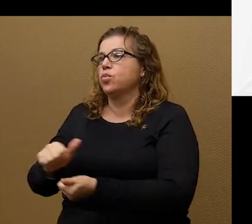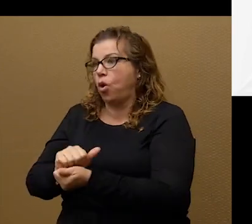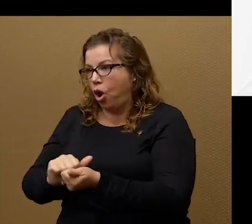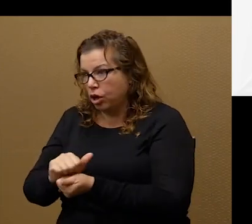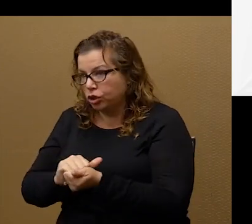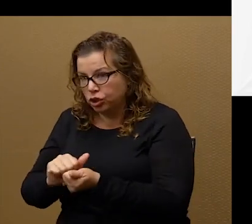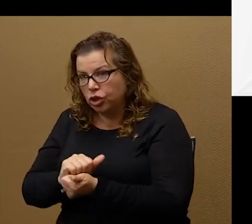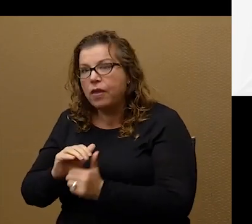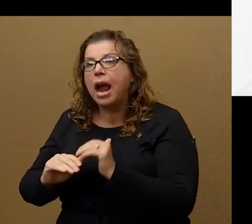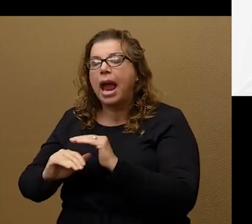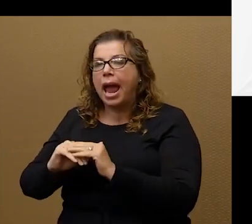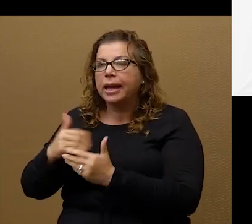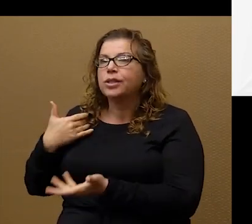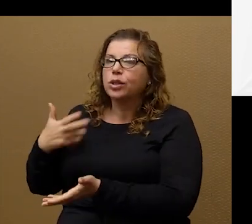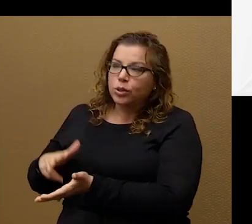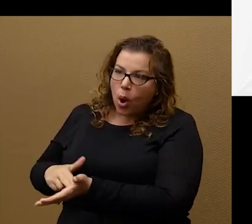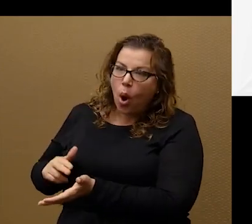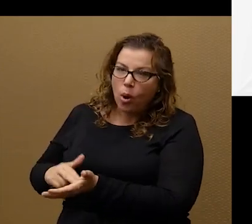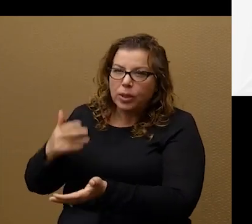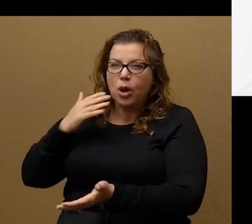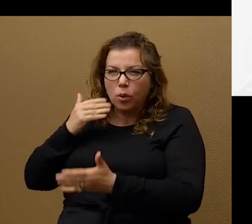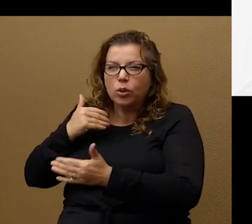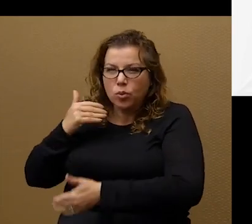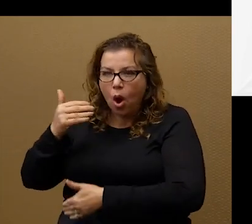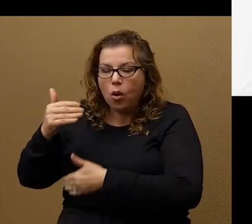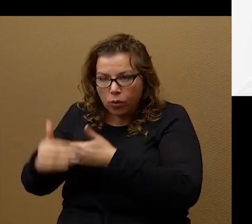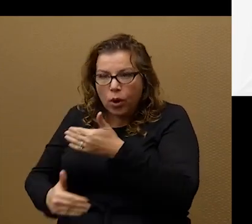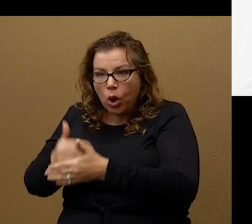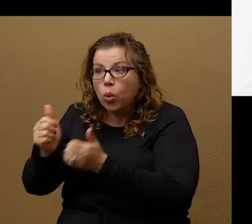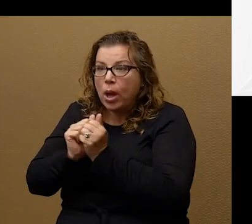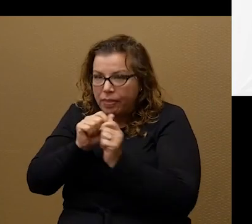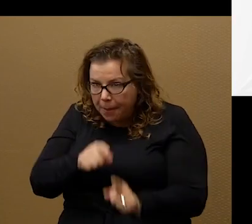them, and then you get the soap, and you go through the whole process.